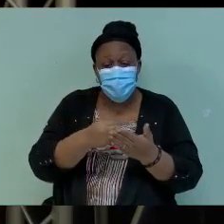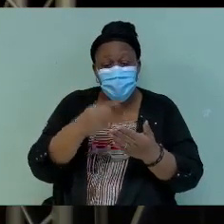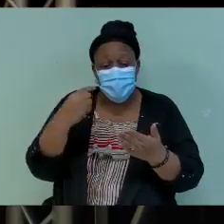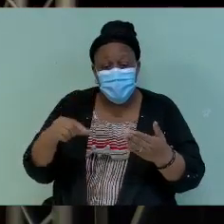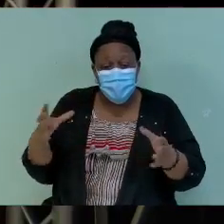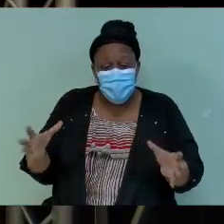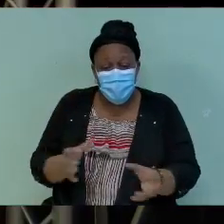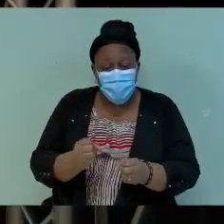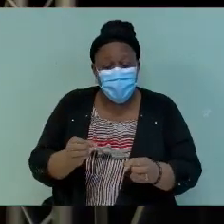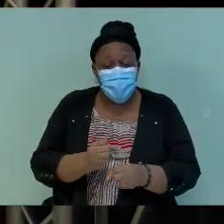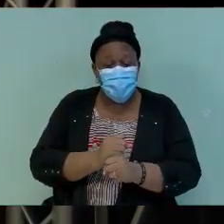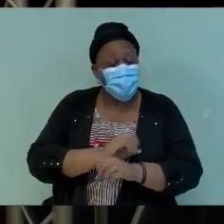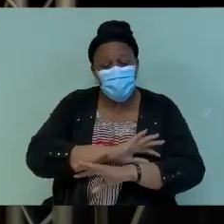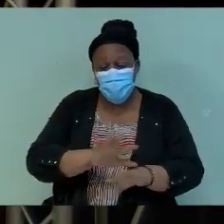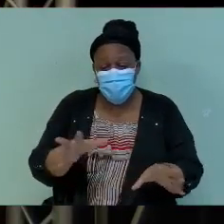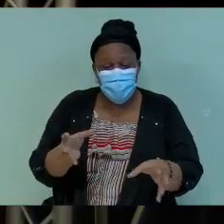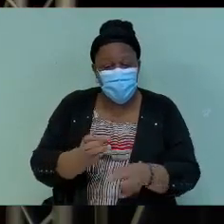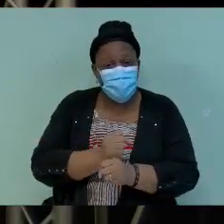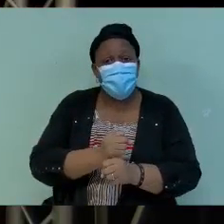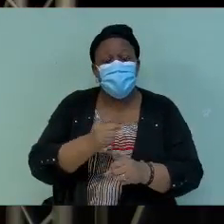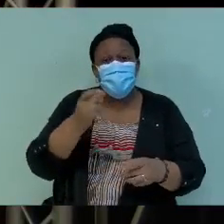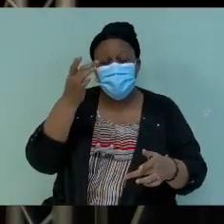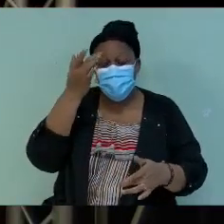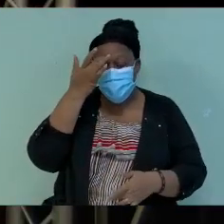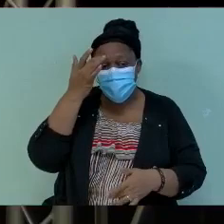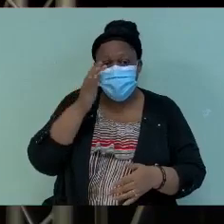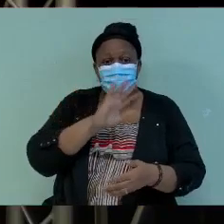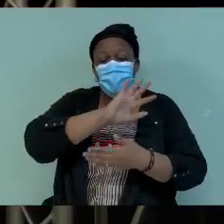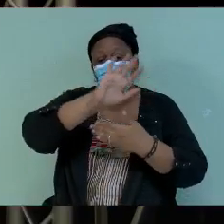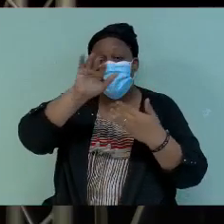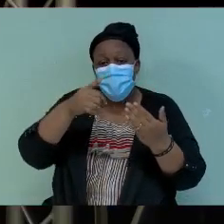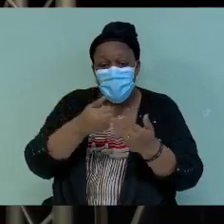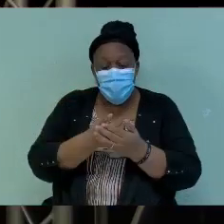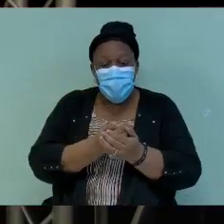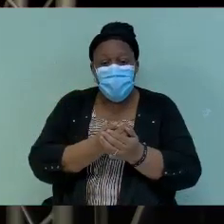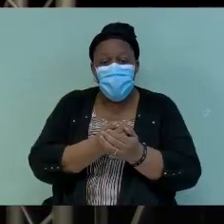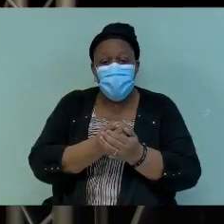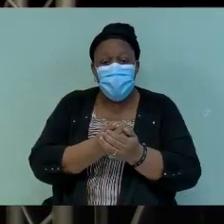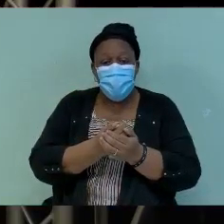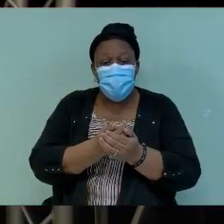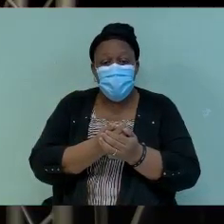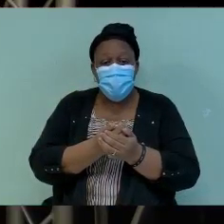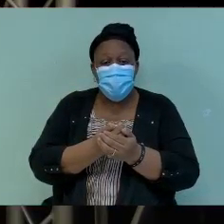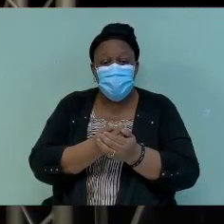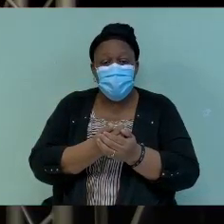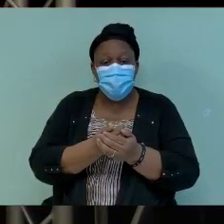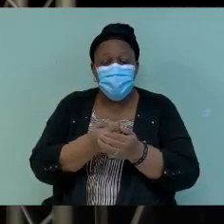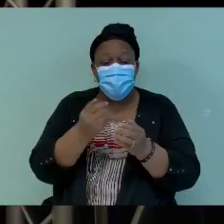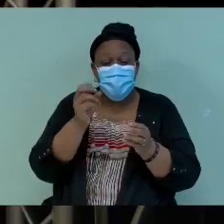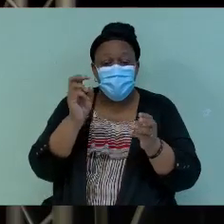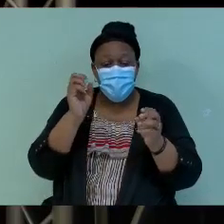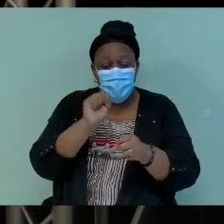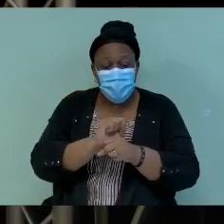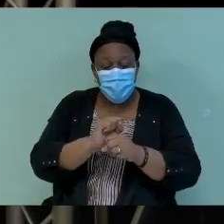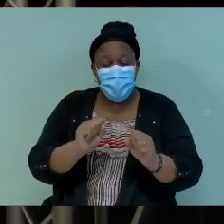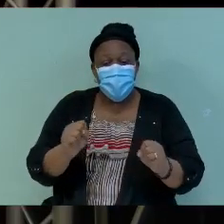March 25th, all staff were provided with proper hand sanitization